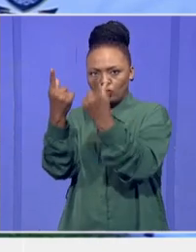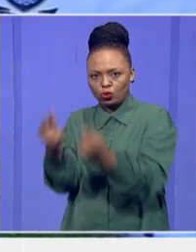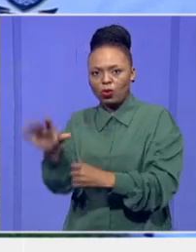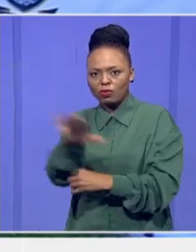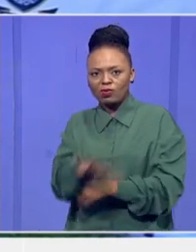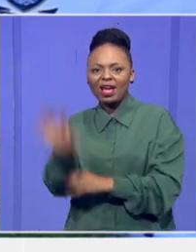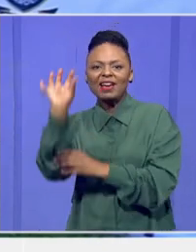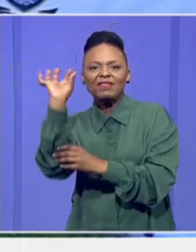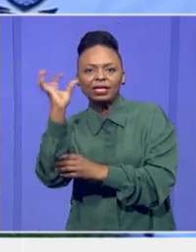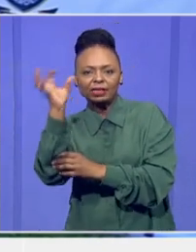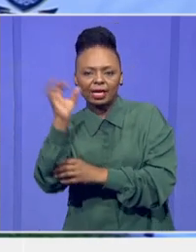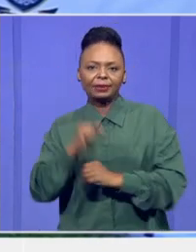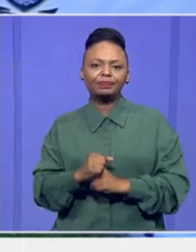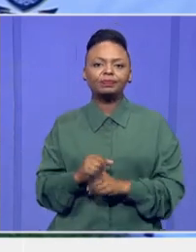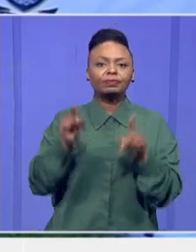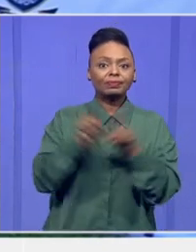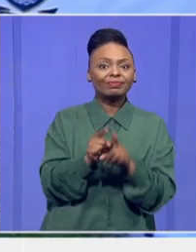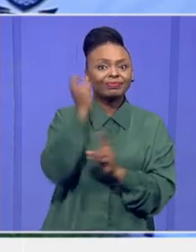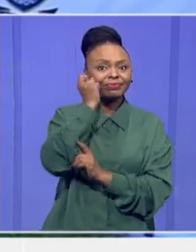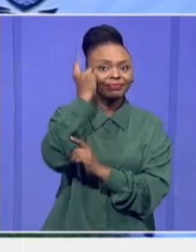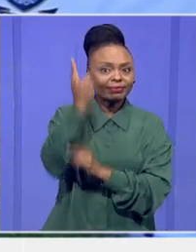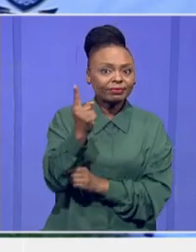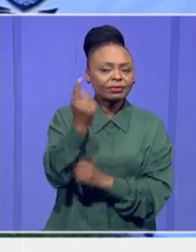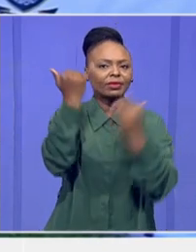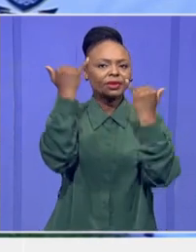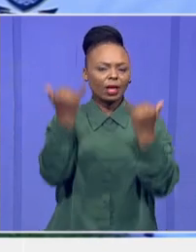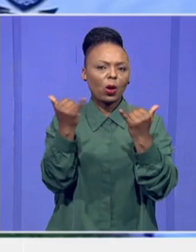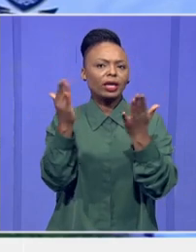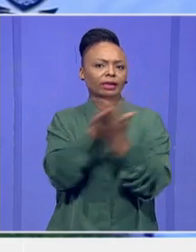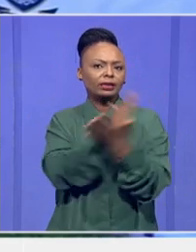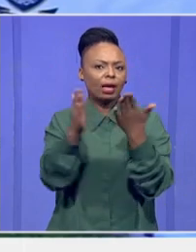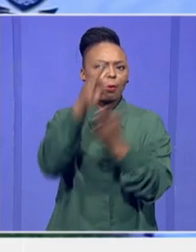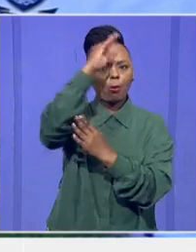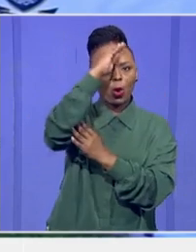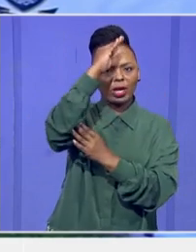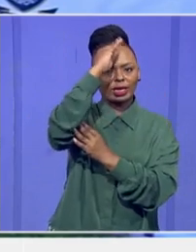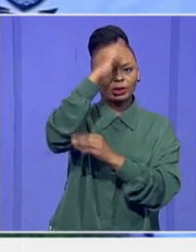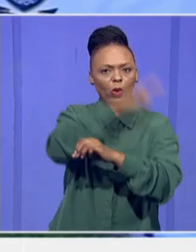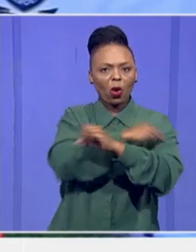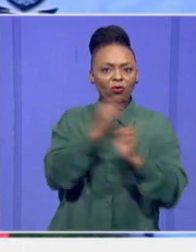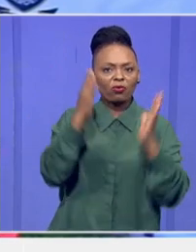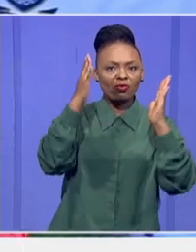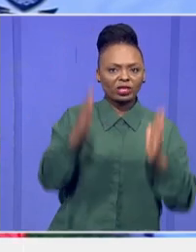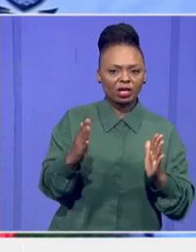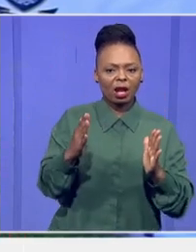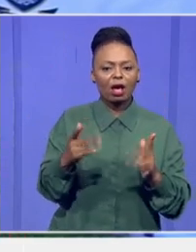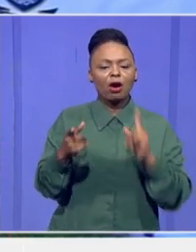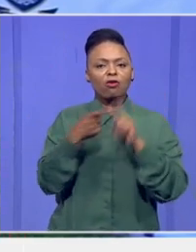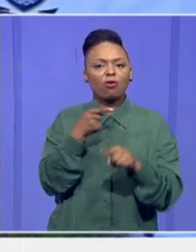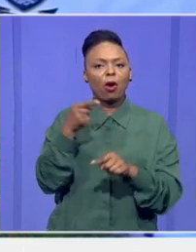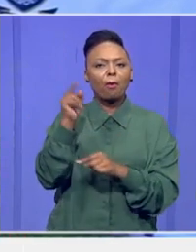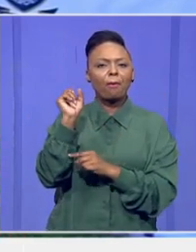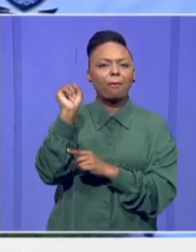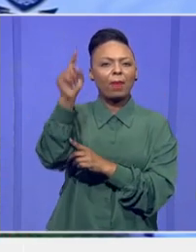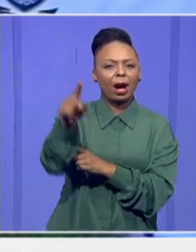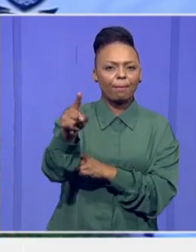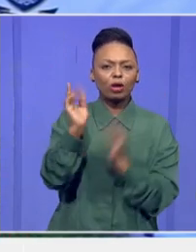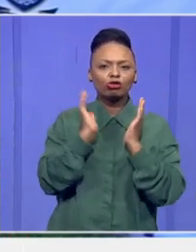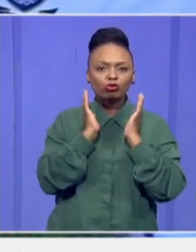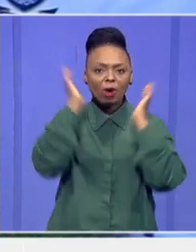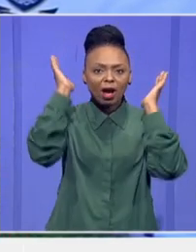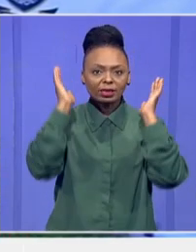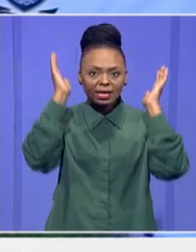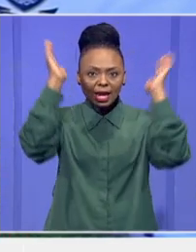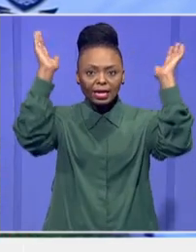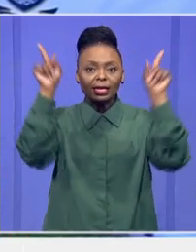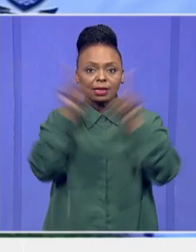State. We also understand that there are police officials also from as far as Swaziland who are